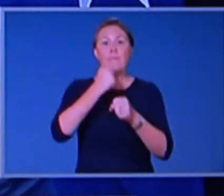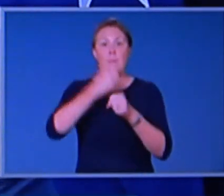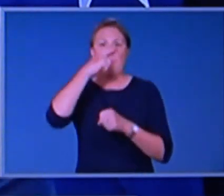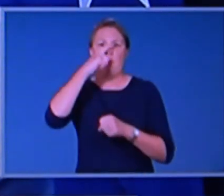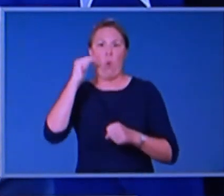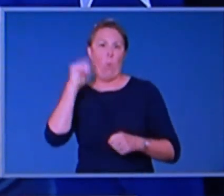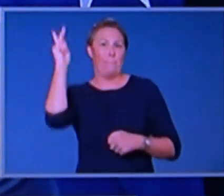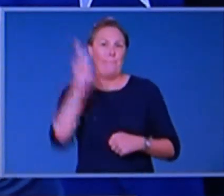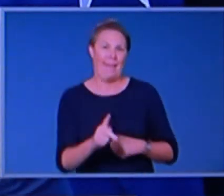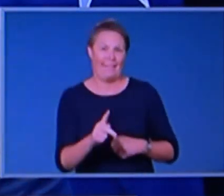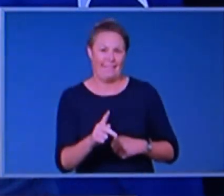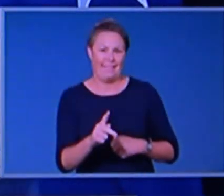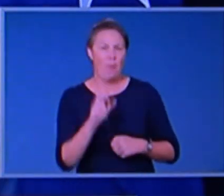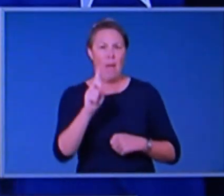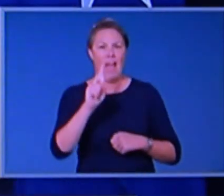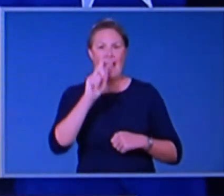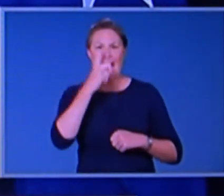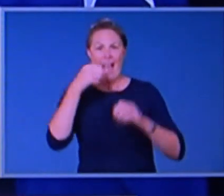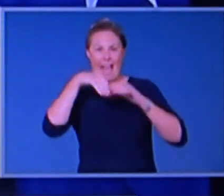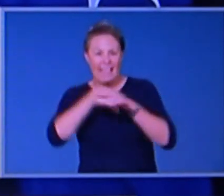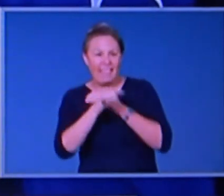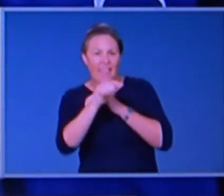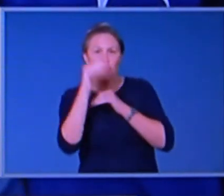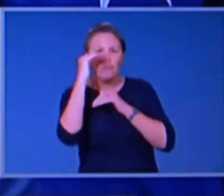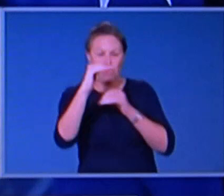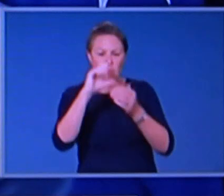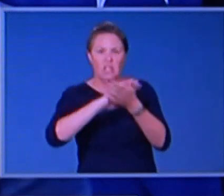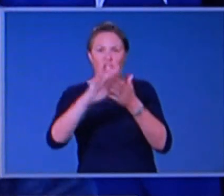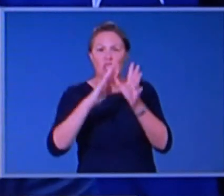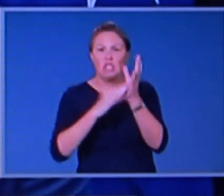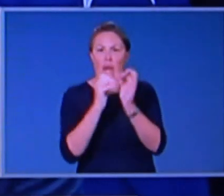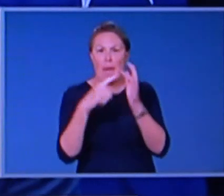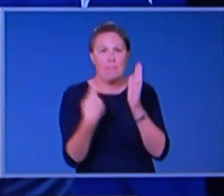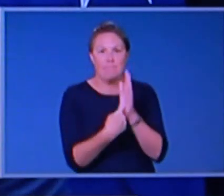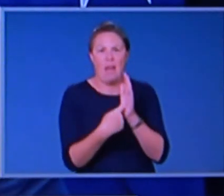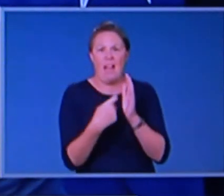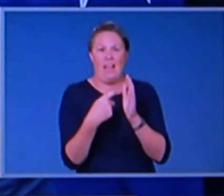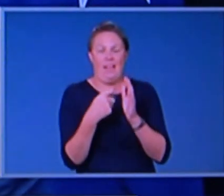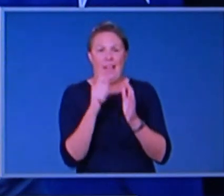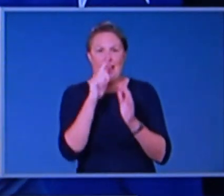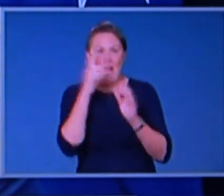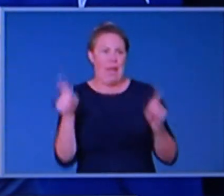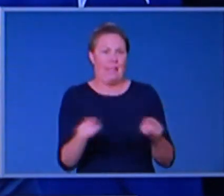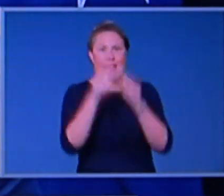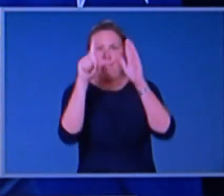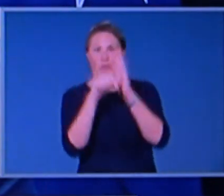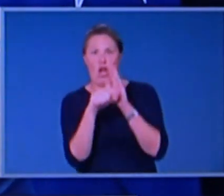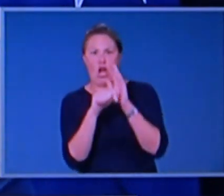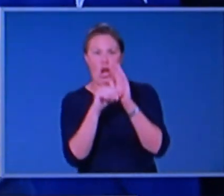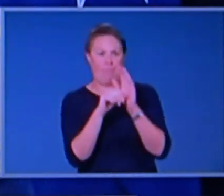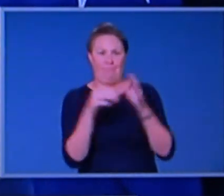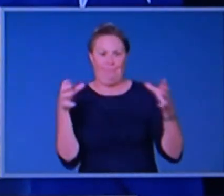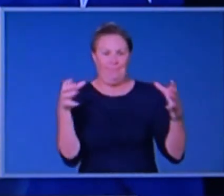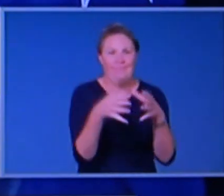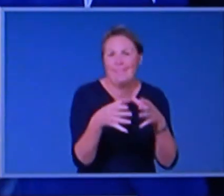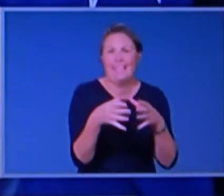but obviously they can't all be in the chamber at the one time, or indeed in the Federation Chamber at the one time. The business of the